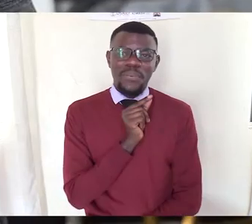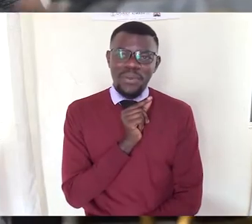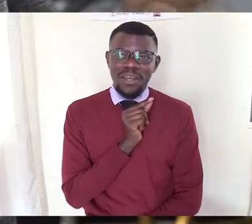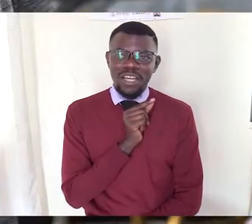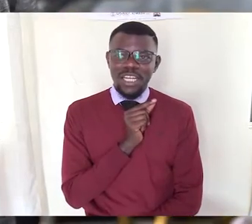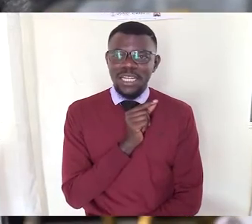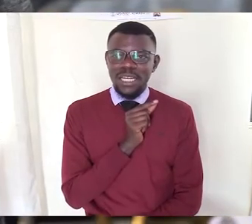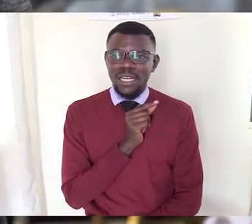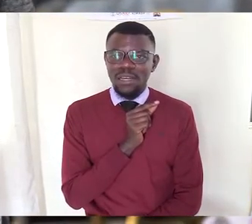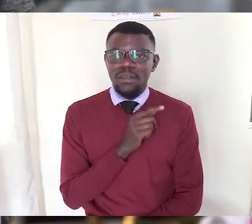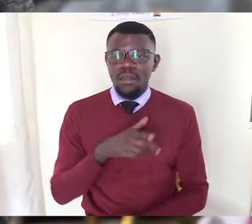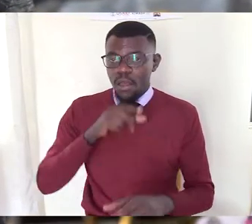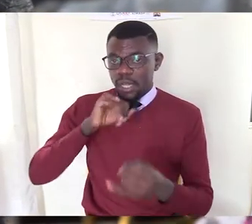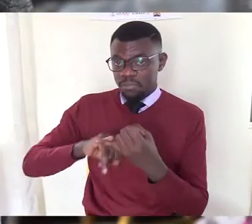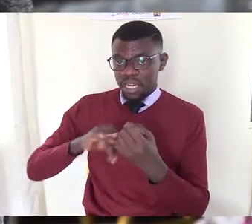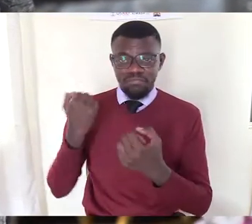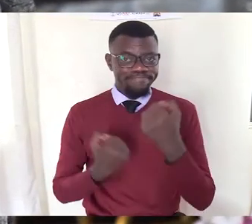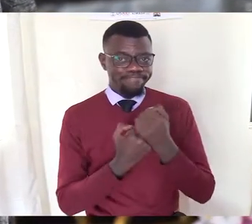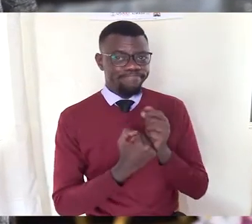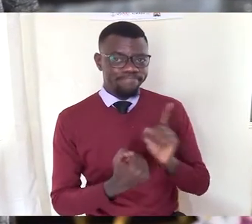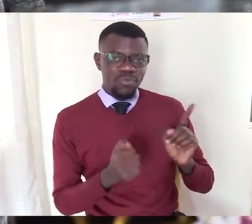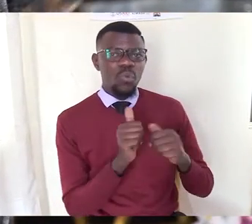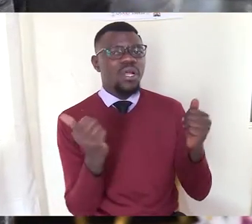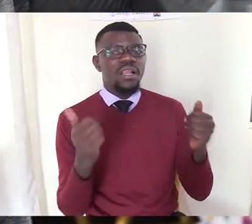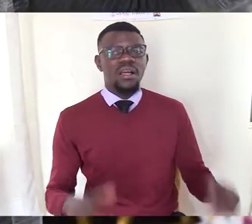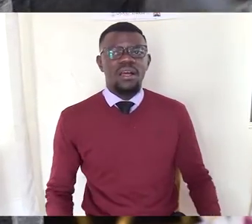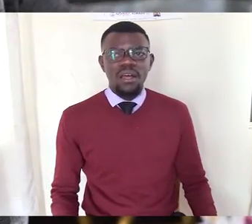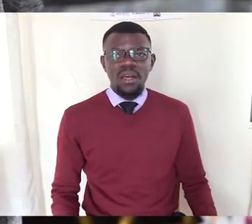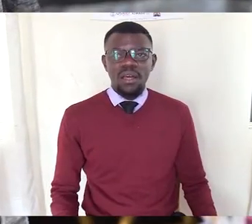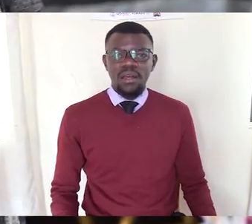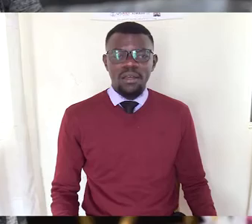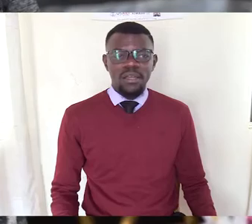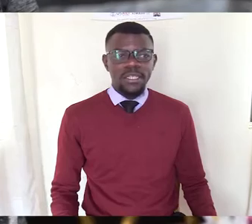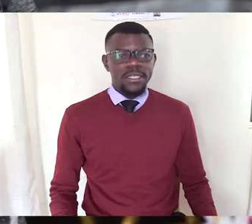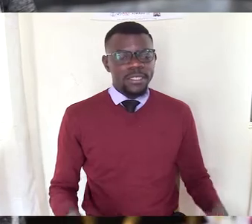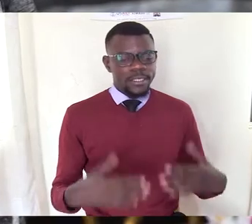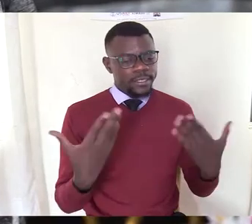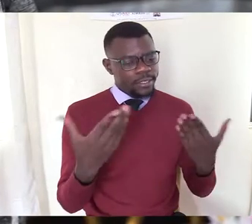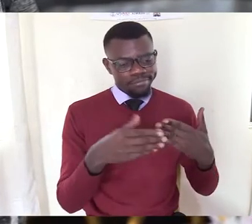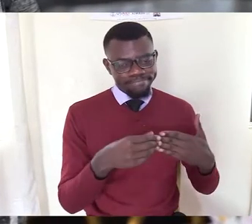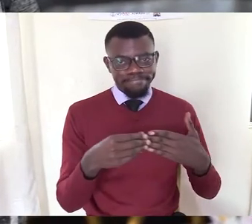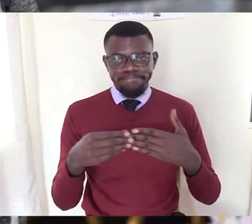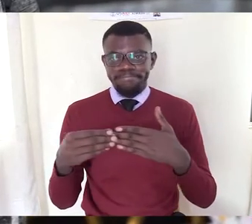She was supported by the husband anyway. And she went direct to her bed.